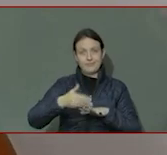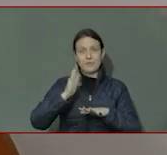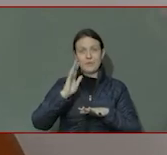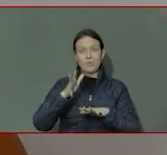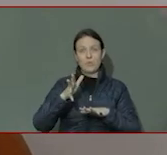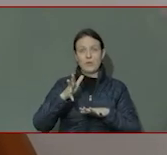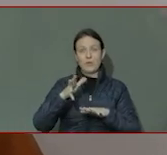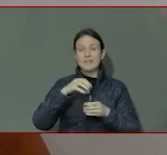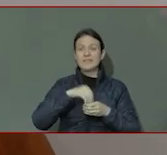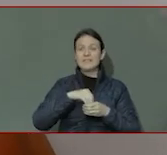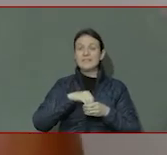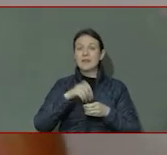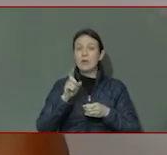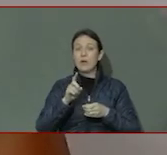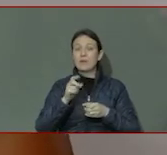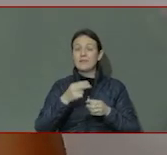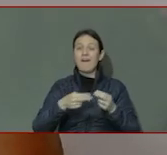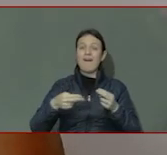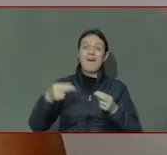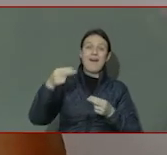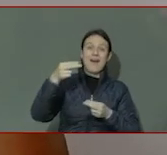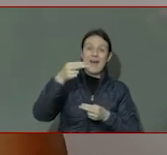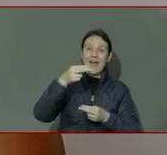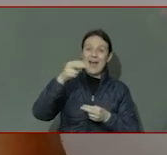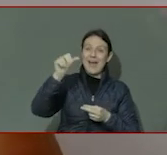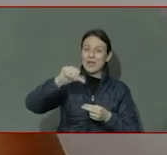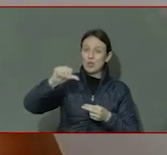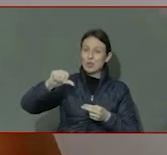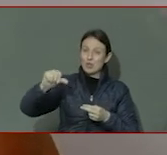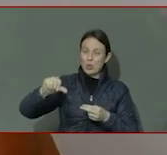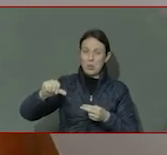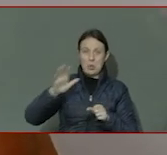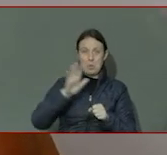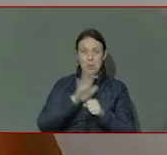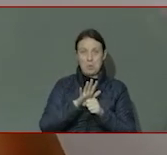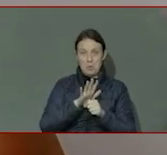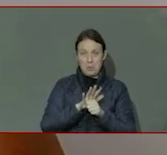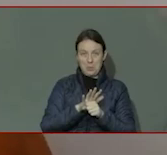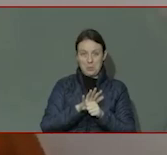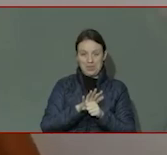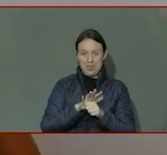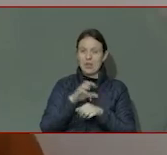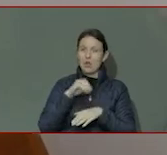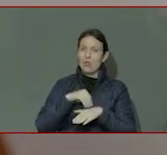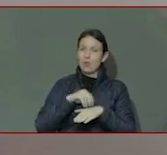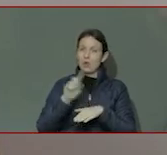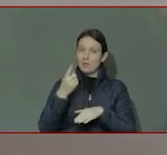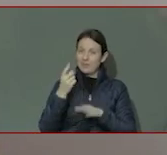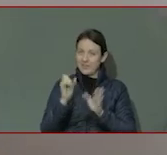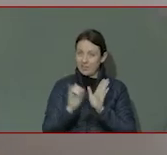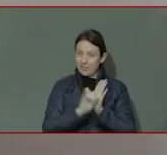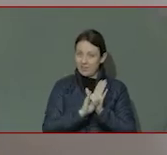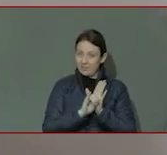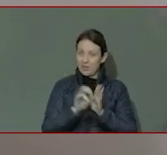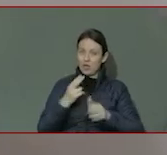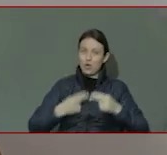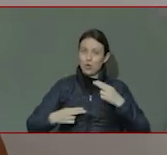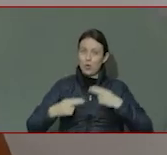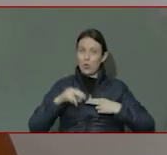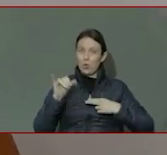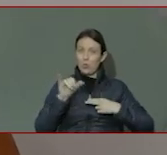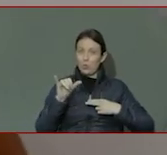content? High salt content, as you see there. So you always identify the problem. Then which hormone is released?